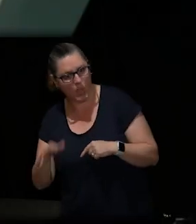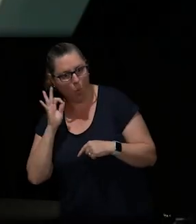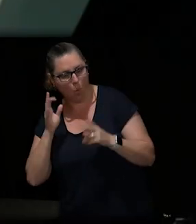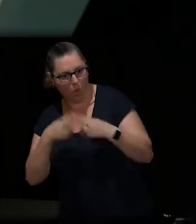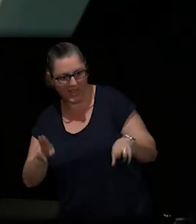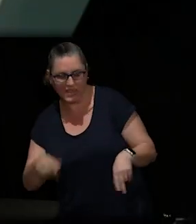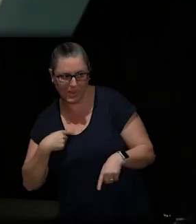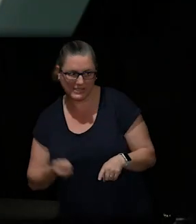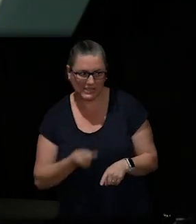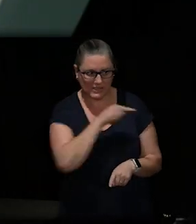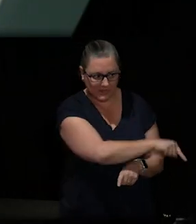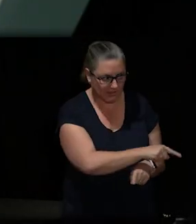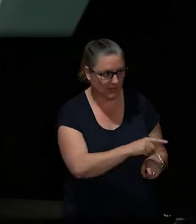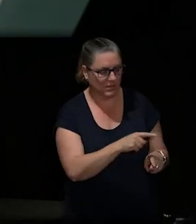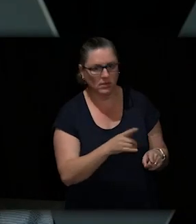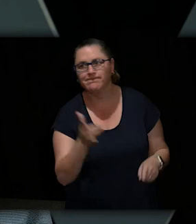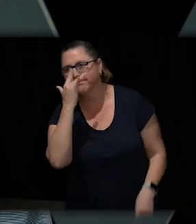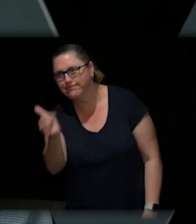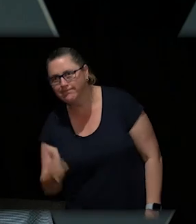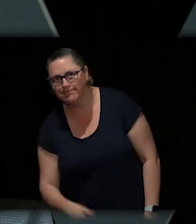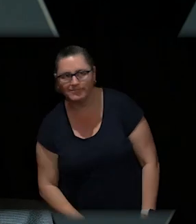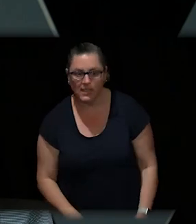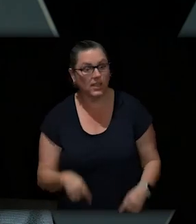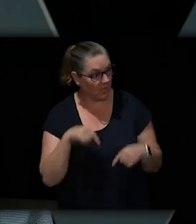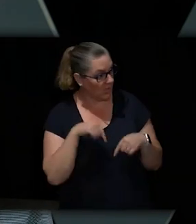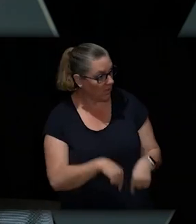one. Bad luck. Yeah. But the one that was most.